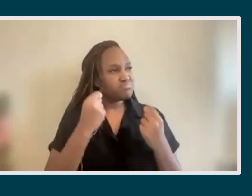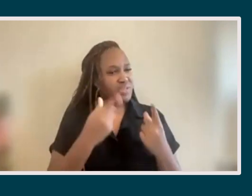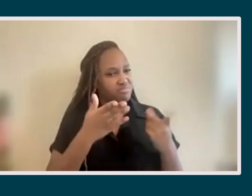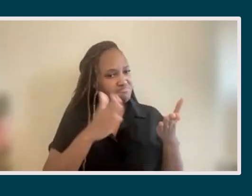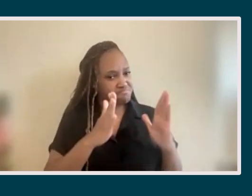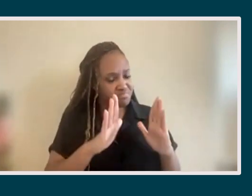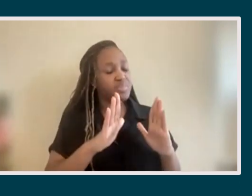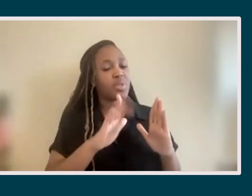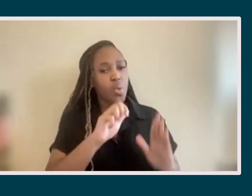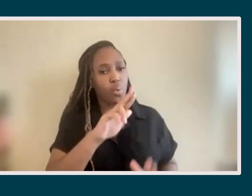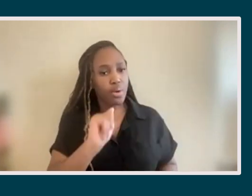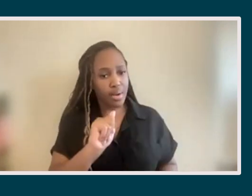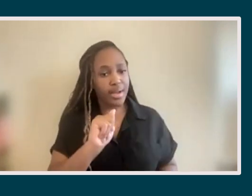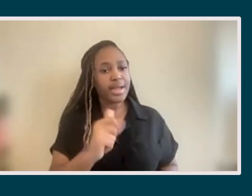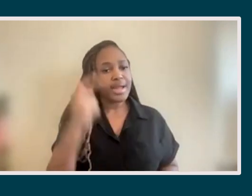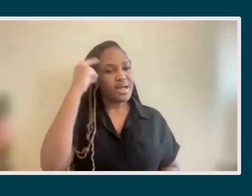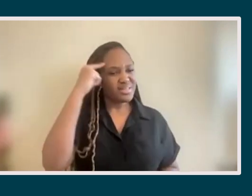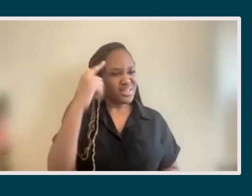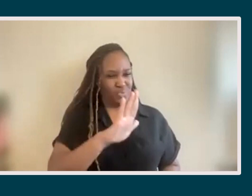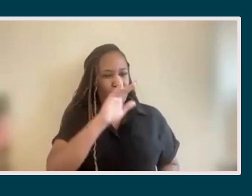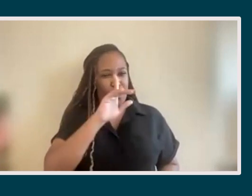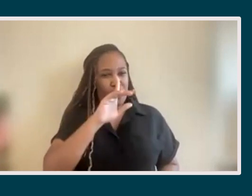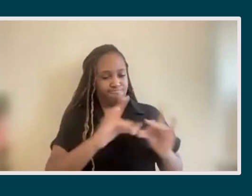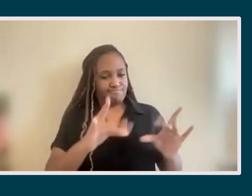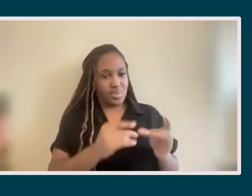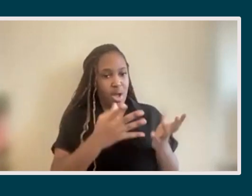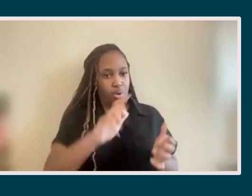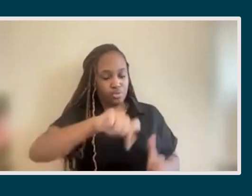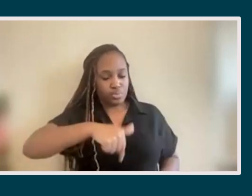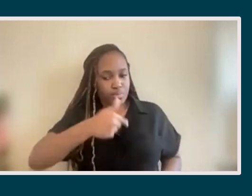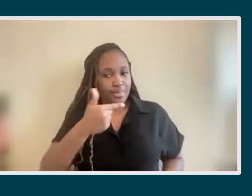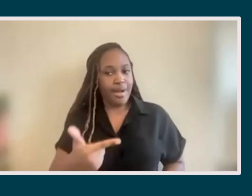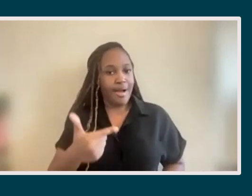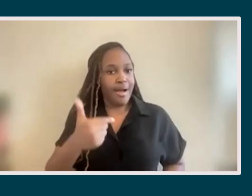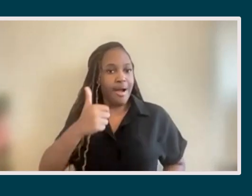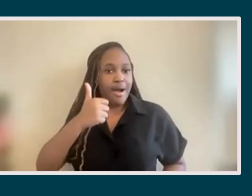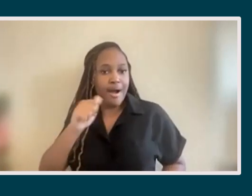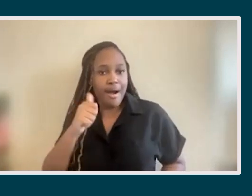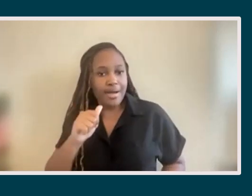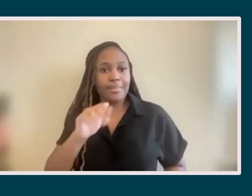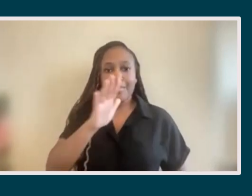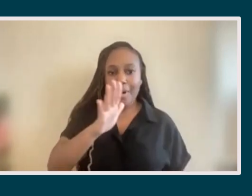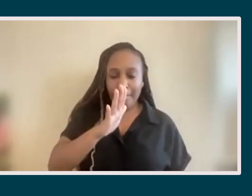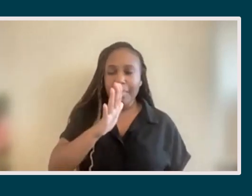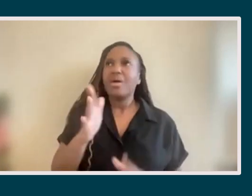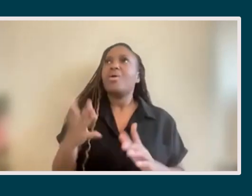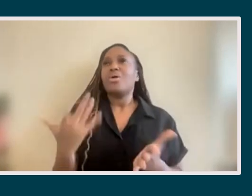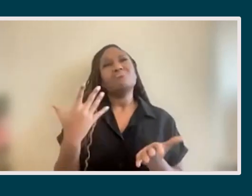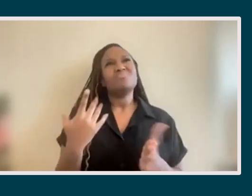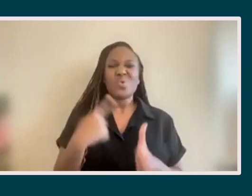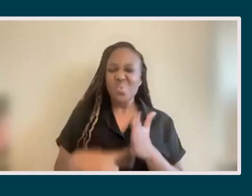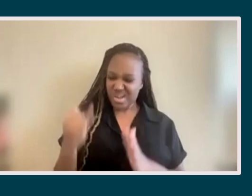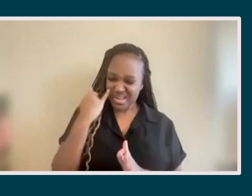to Deborah/mom and Barb/auntie. What if I'm listening to Laura and I'm like, yeah, but you know, we're just